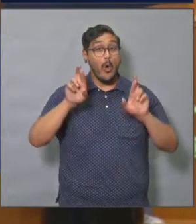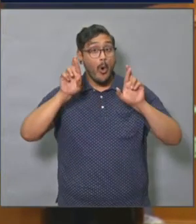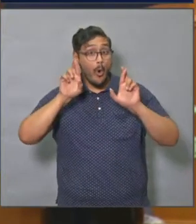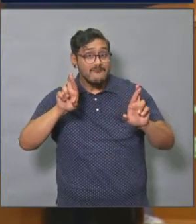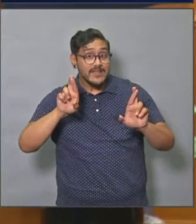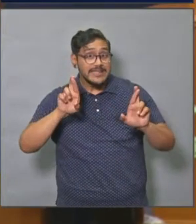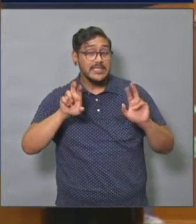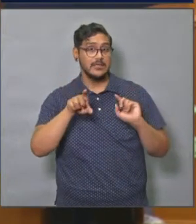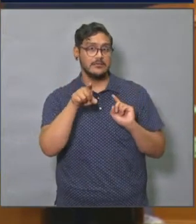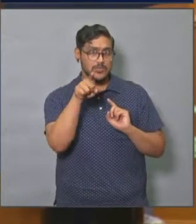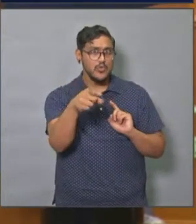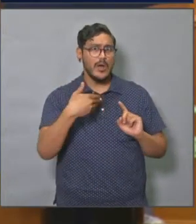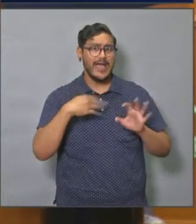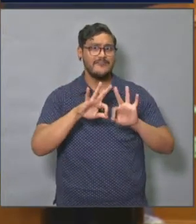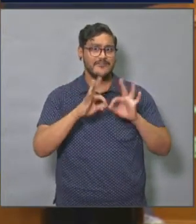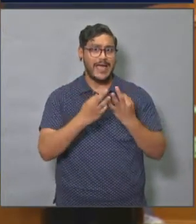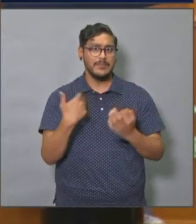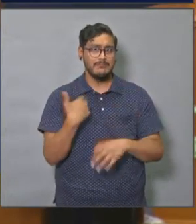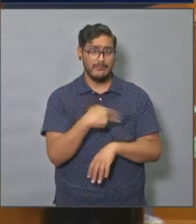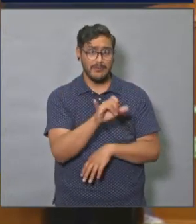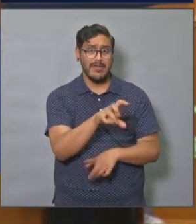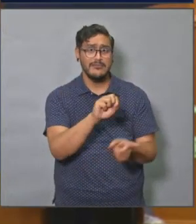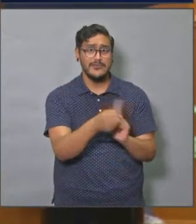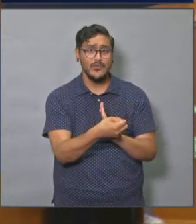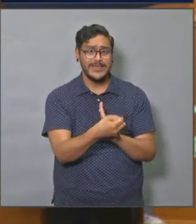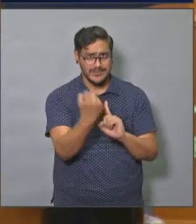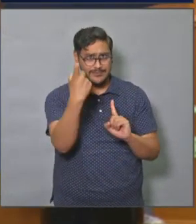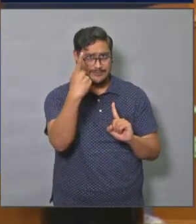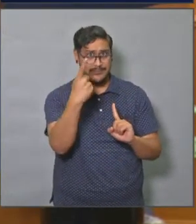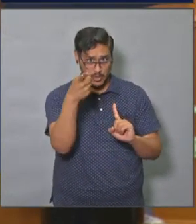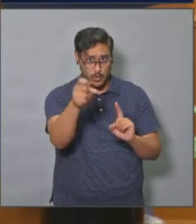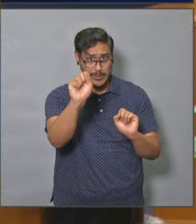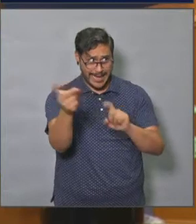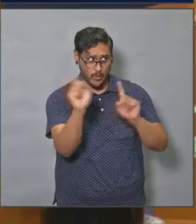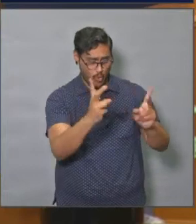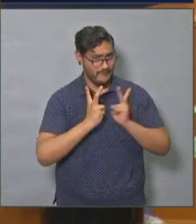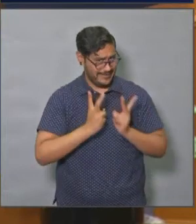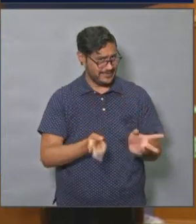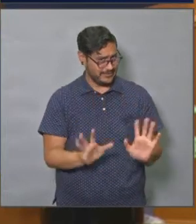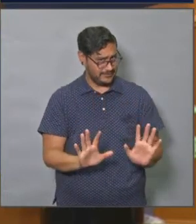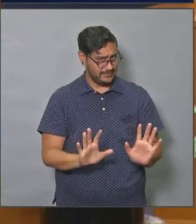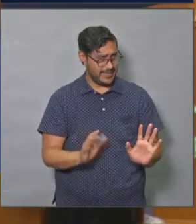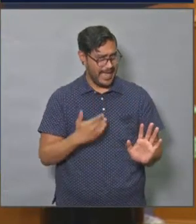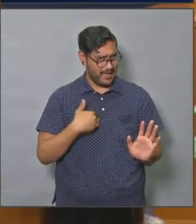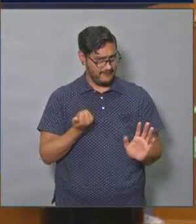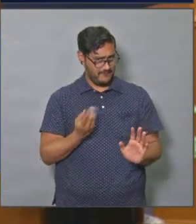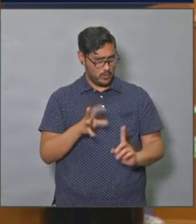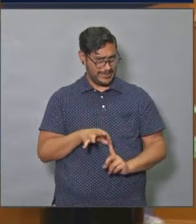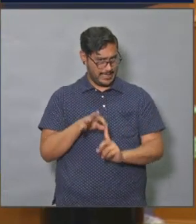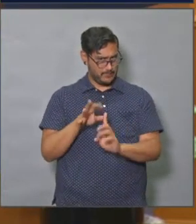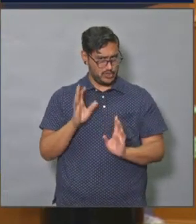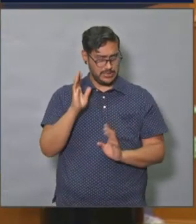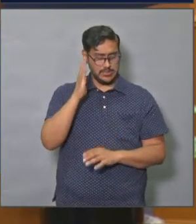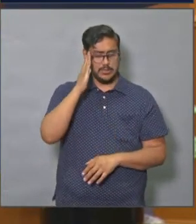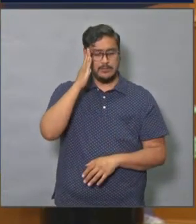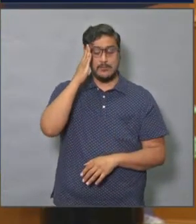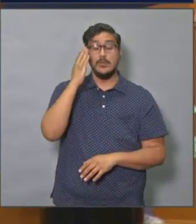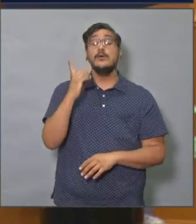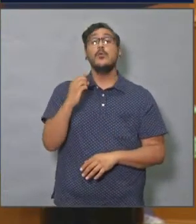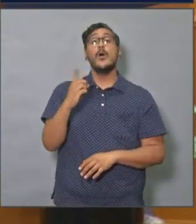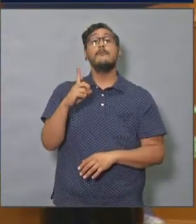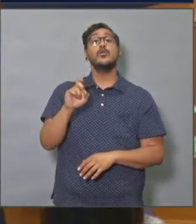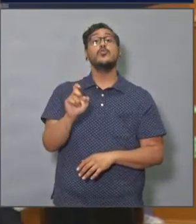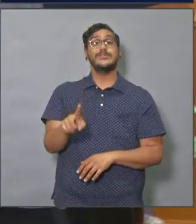made aware that those are situations that are exempt from having no visitors. But we'll take we have time for one more